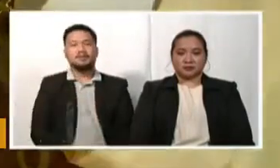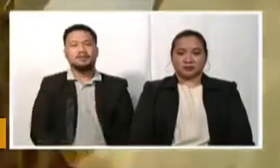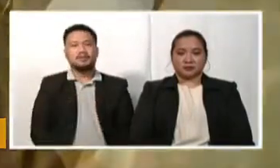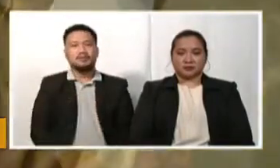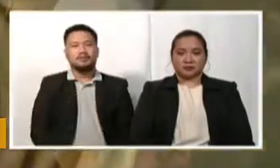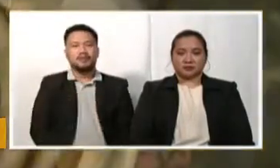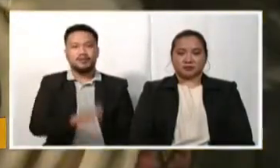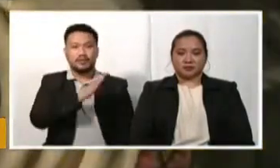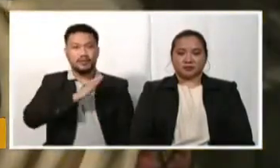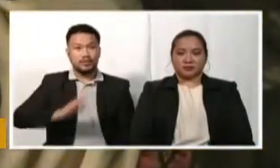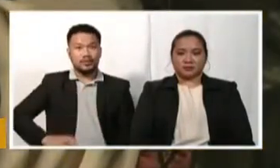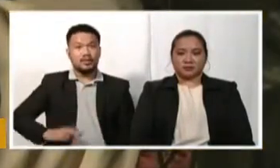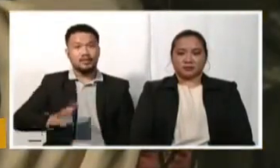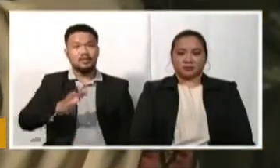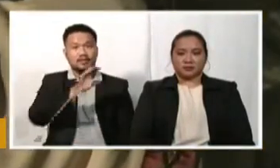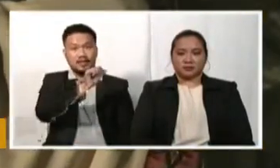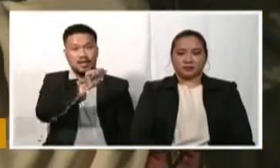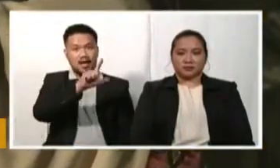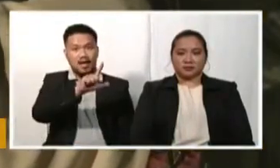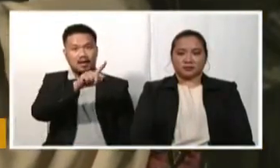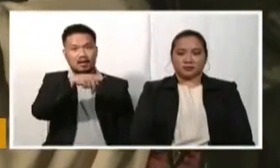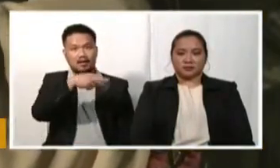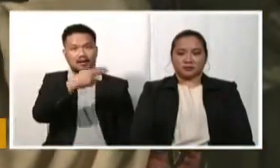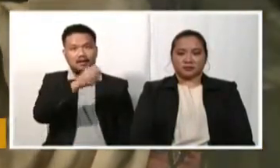the Alpha